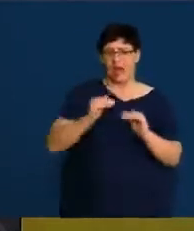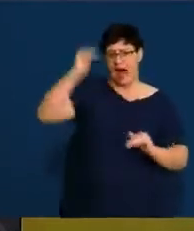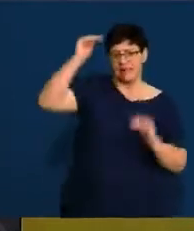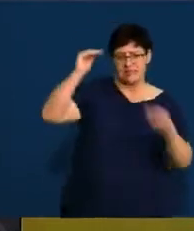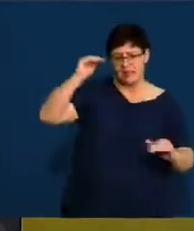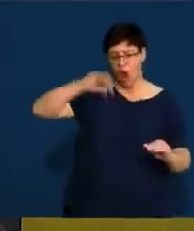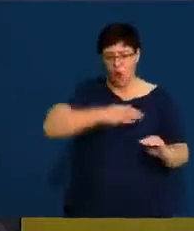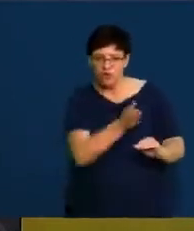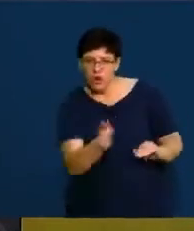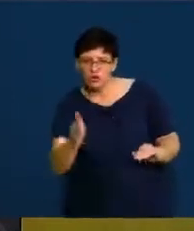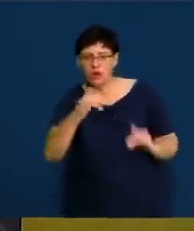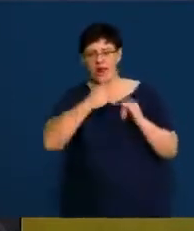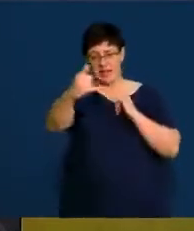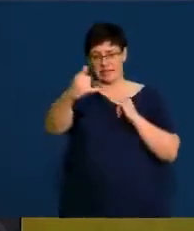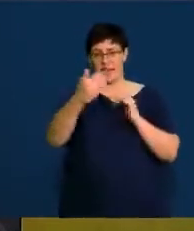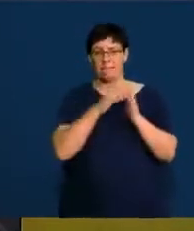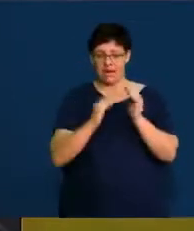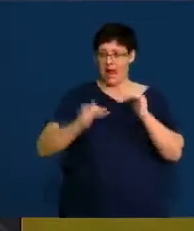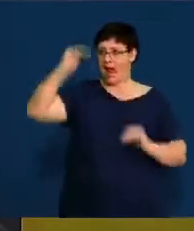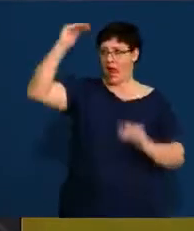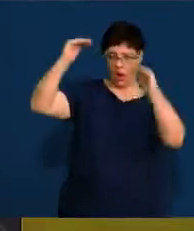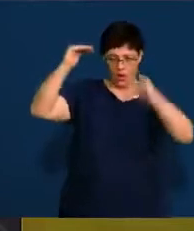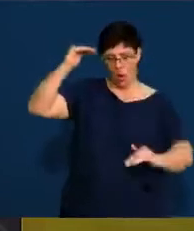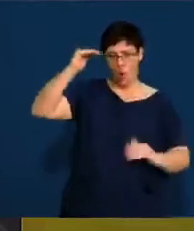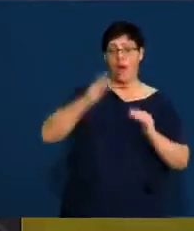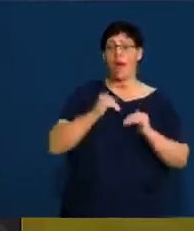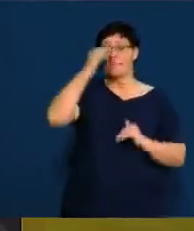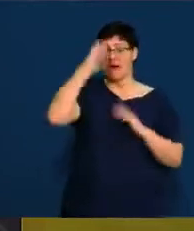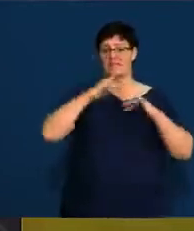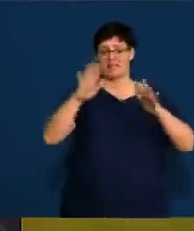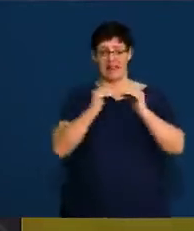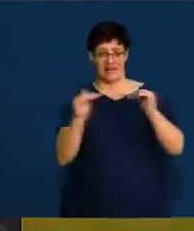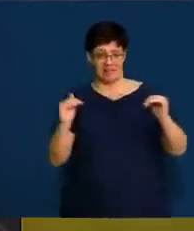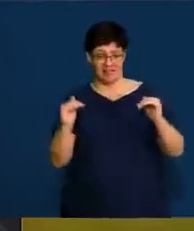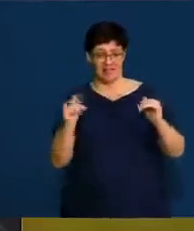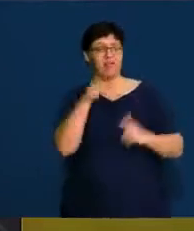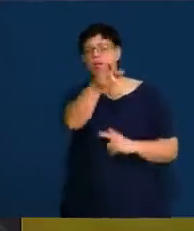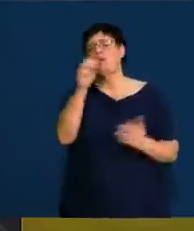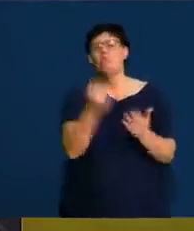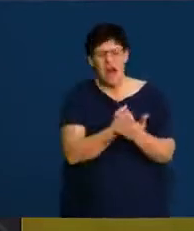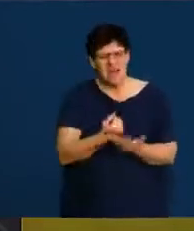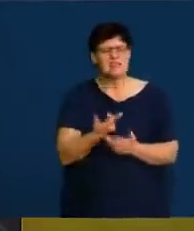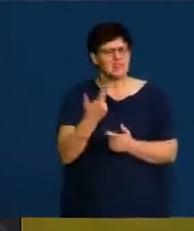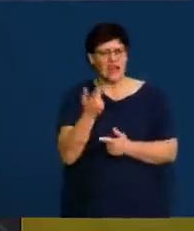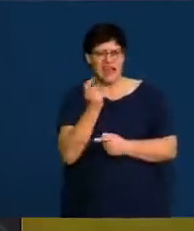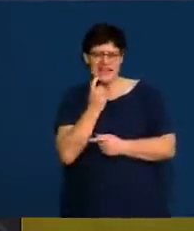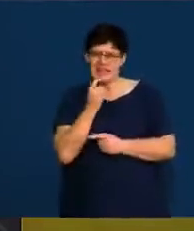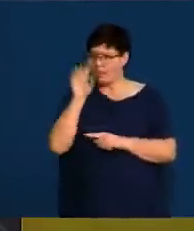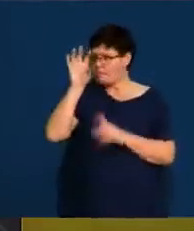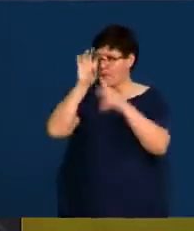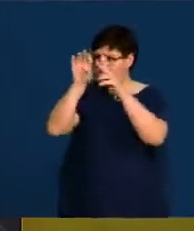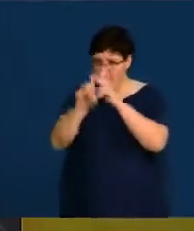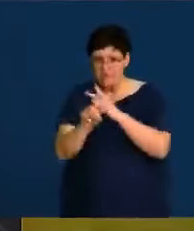and these give you the height of the landscape above sea level, which means that you should be able to use these heights